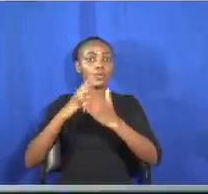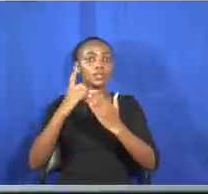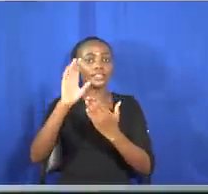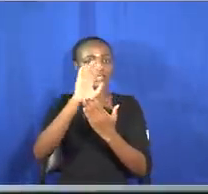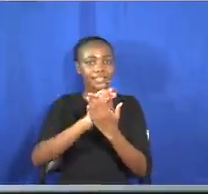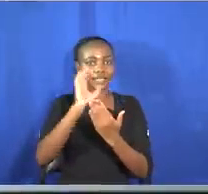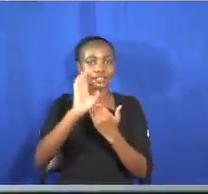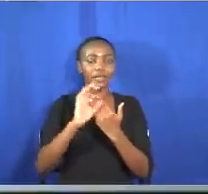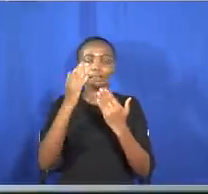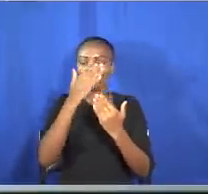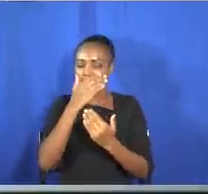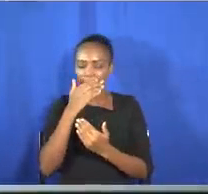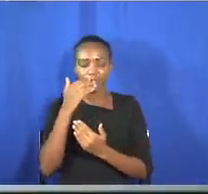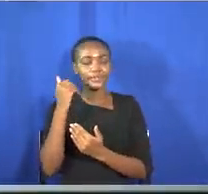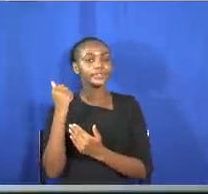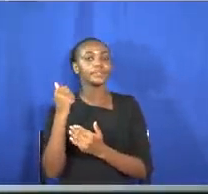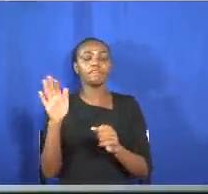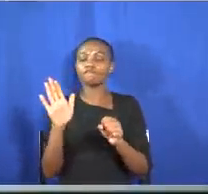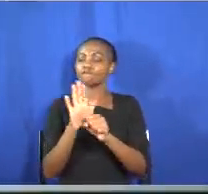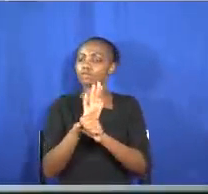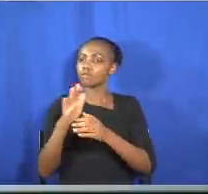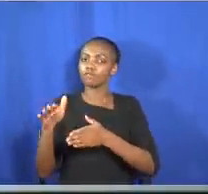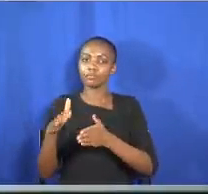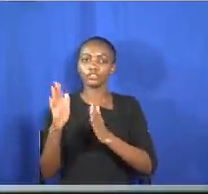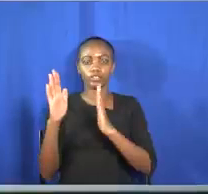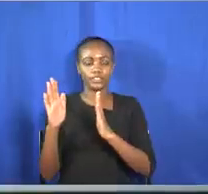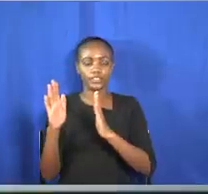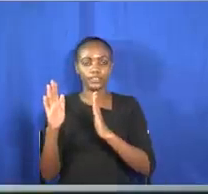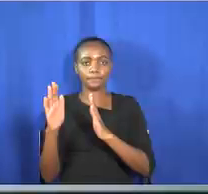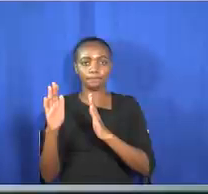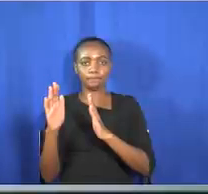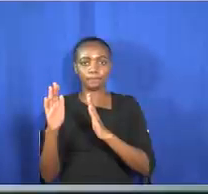So we are saying this curriculum is good, a differentiated curriculum.